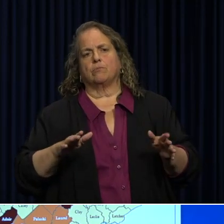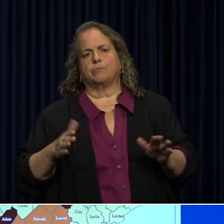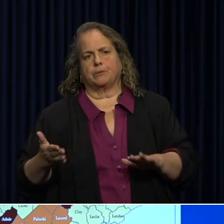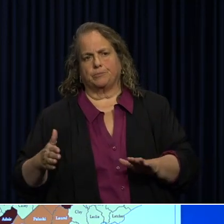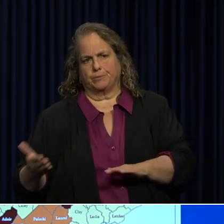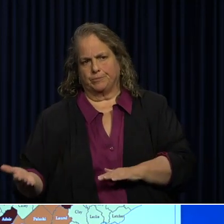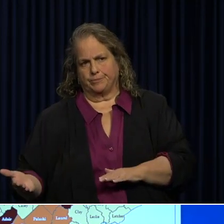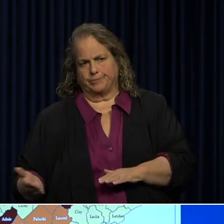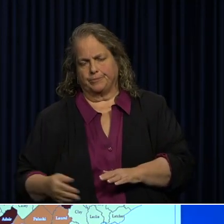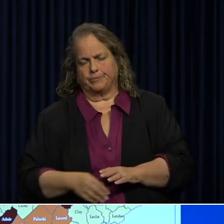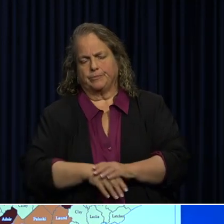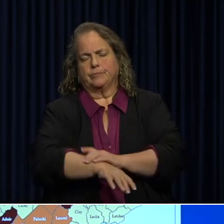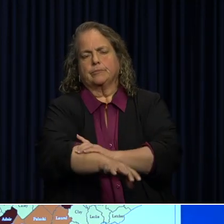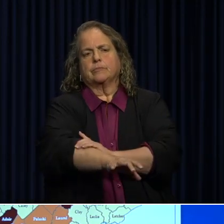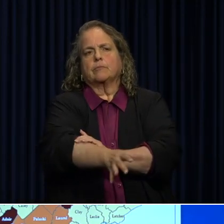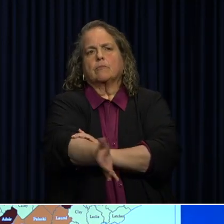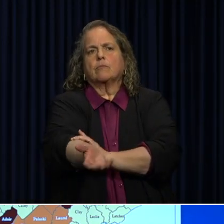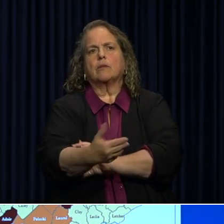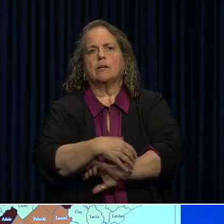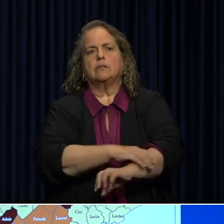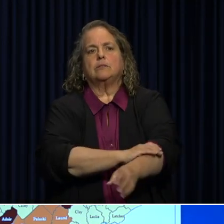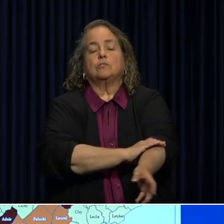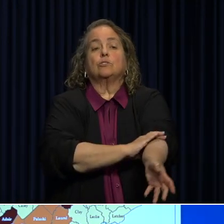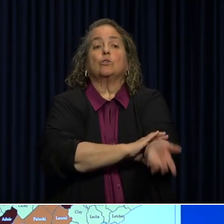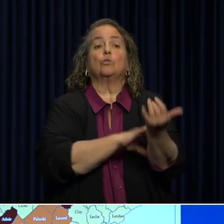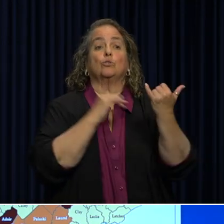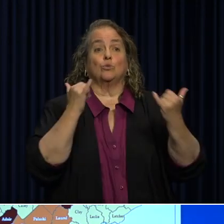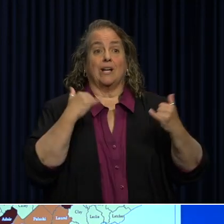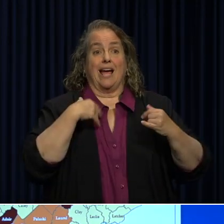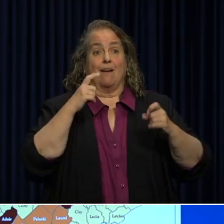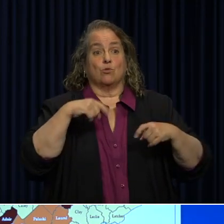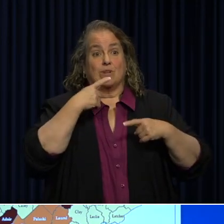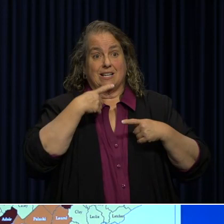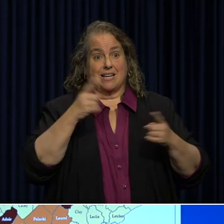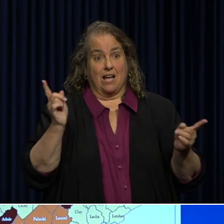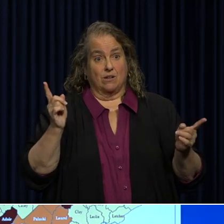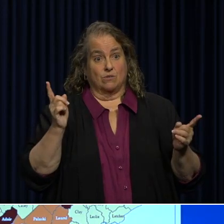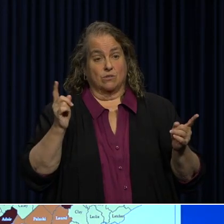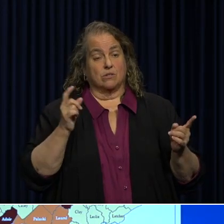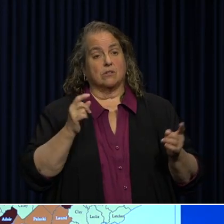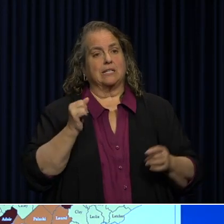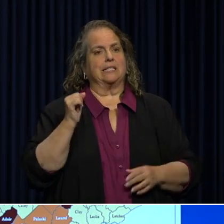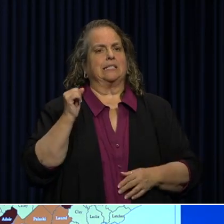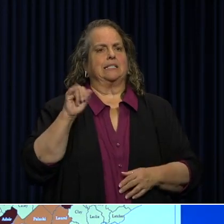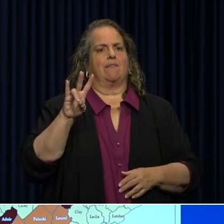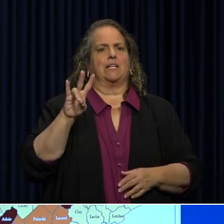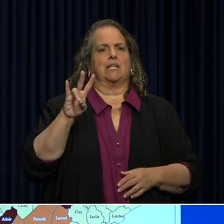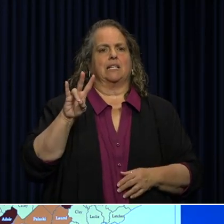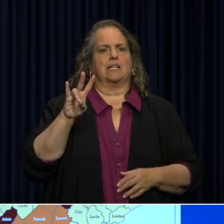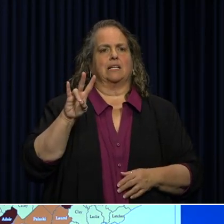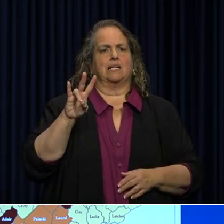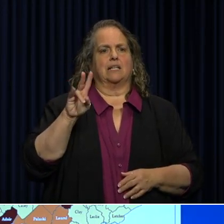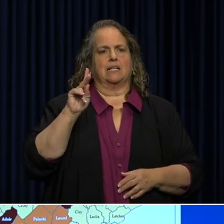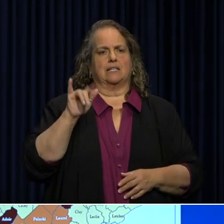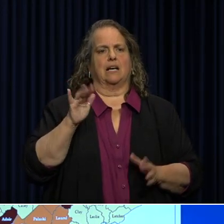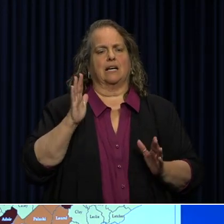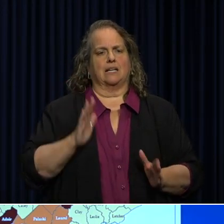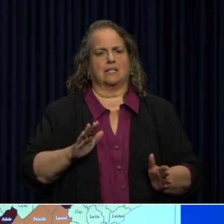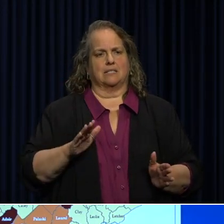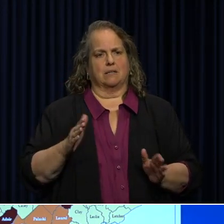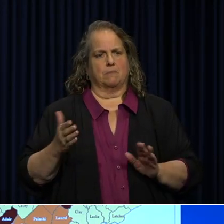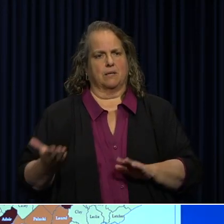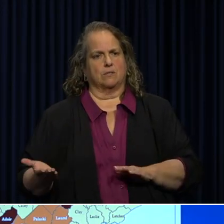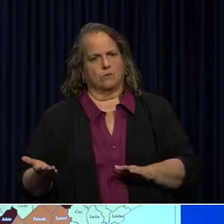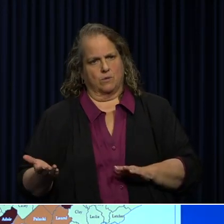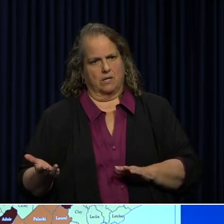So today, I have to announce that we have lost 17 Kentuckians.